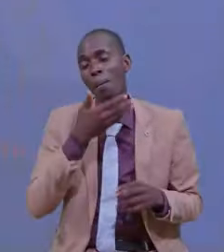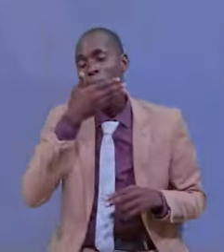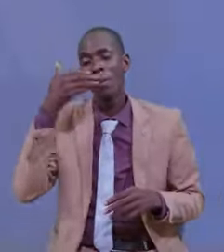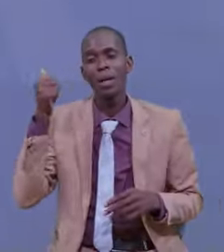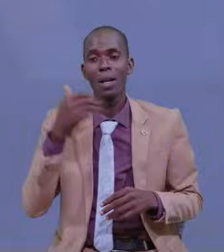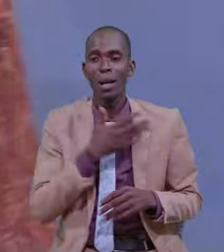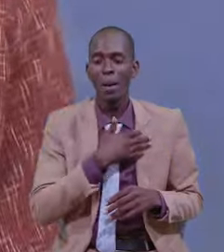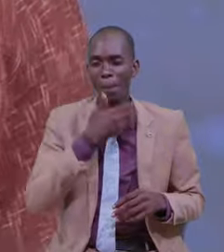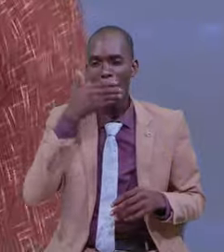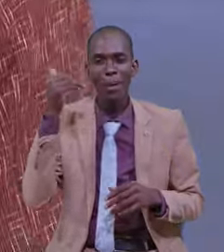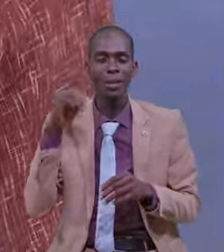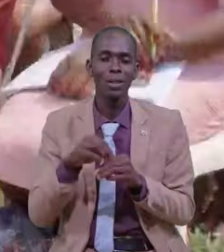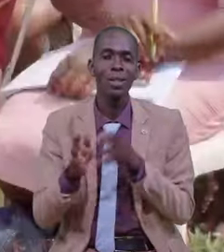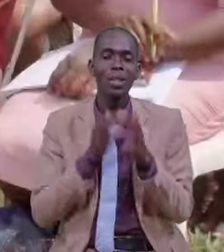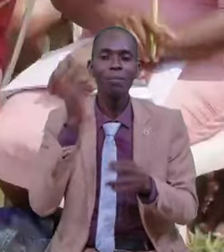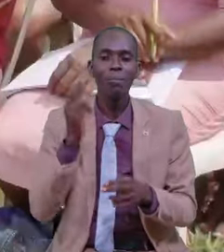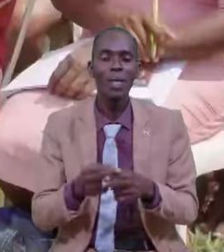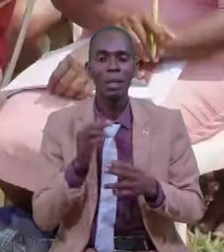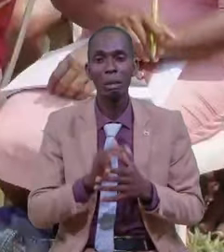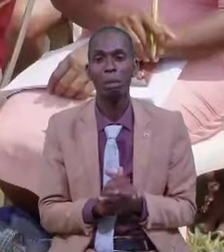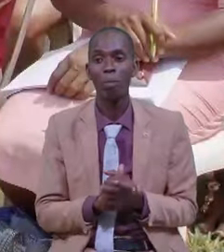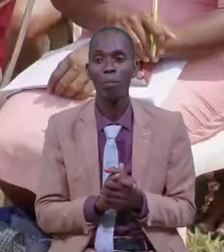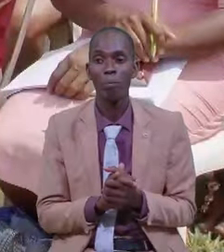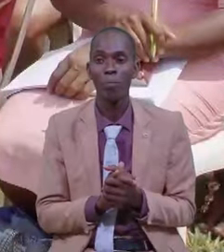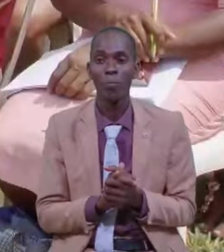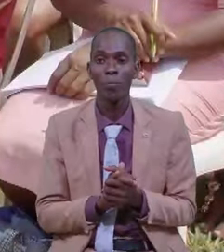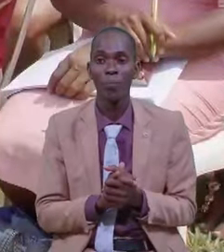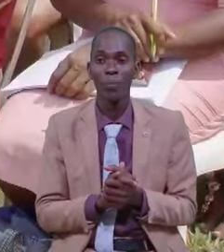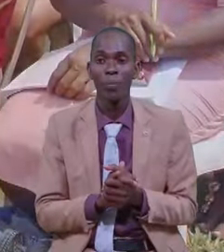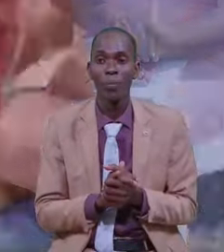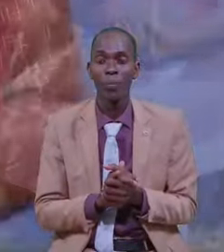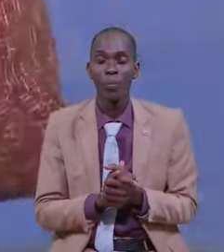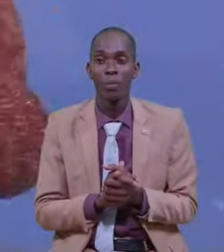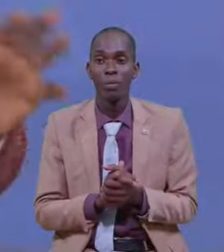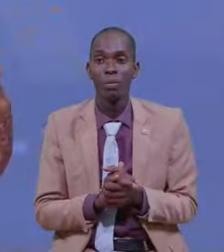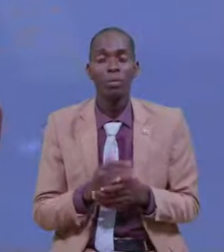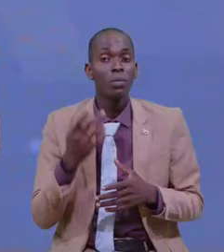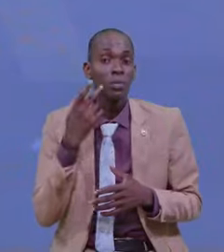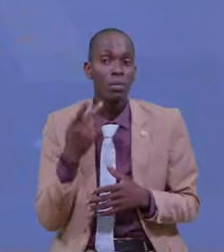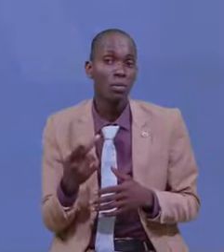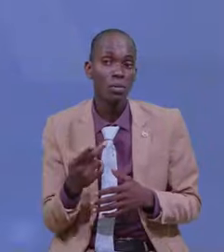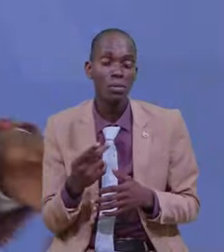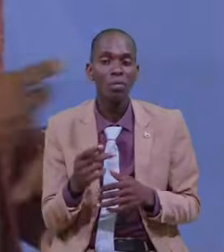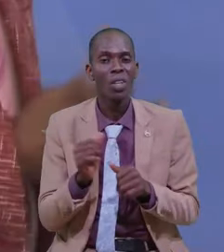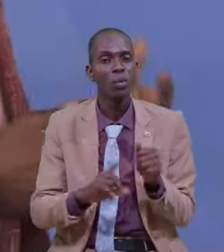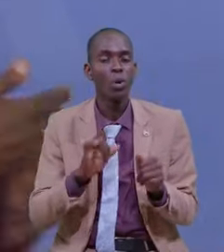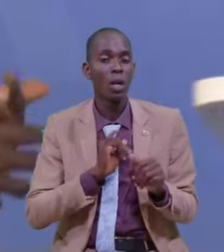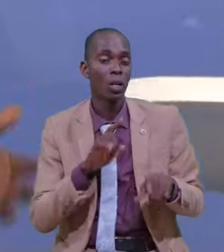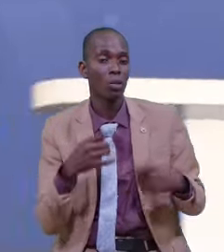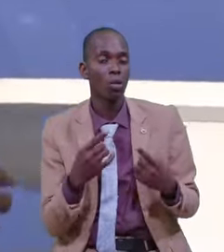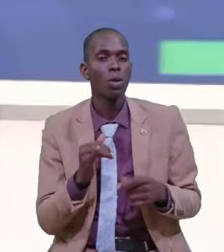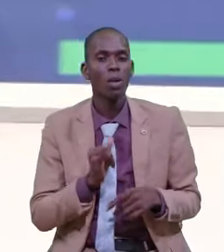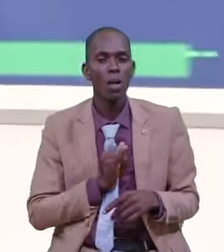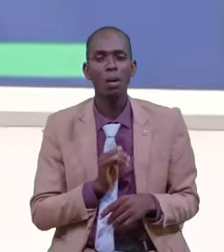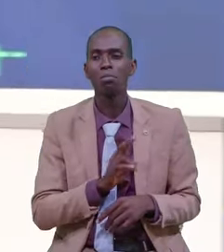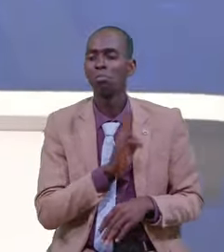in Jesus' name. I'm used, anywhere I go, to the young people, I'm used to hearing